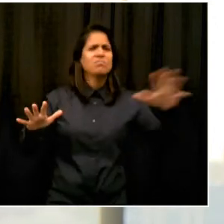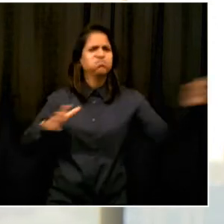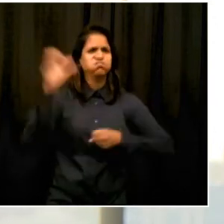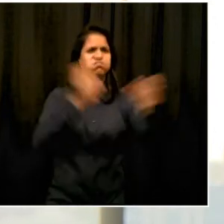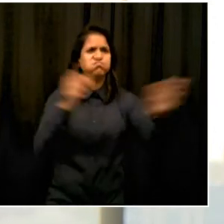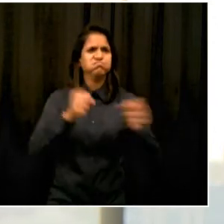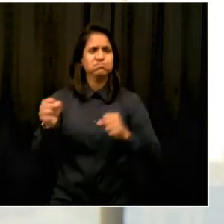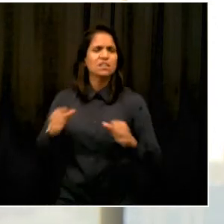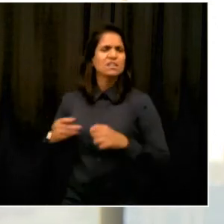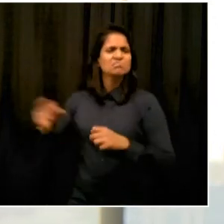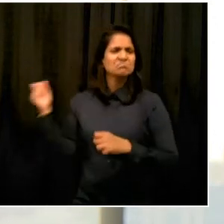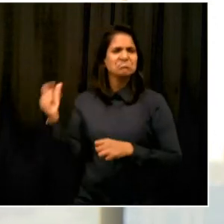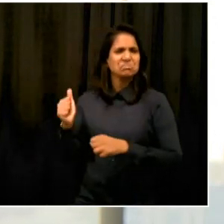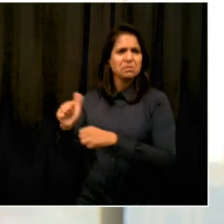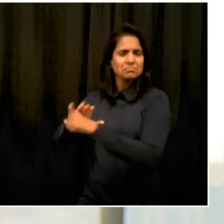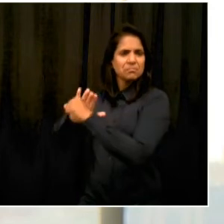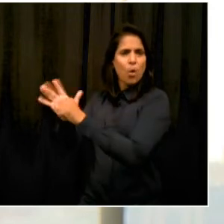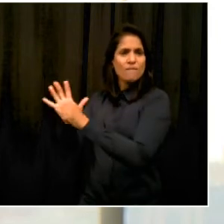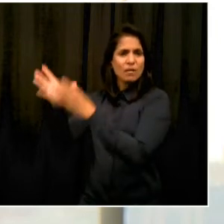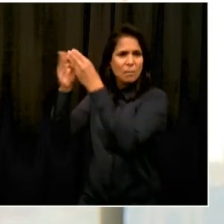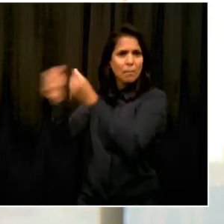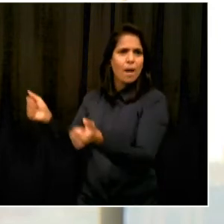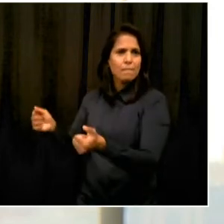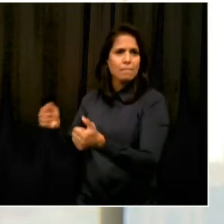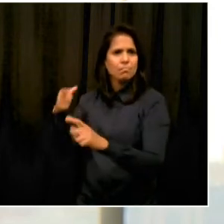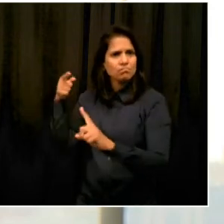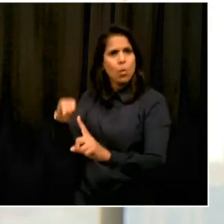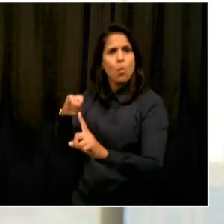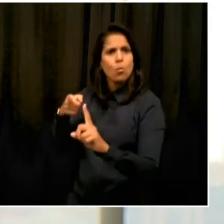New Yorkers and build something lasting.